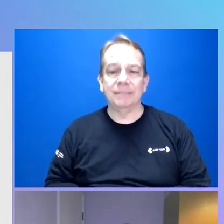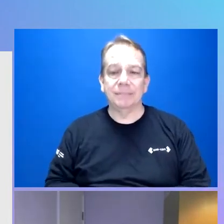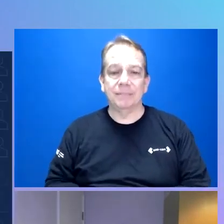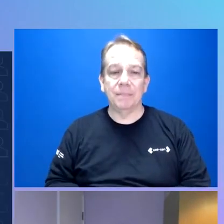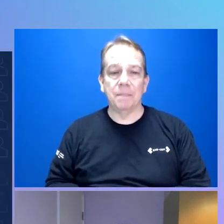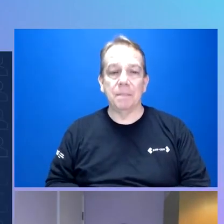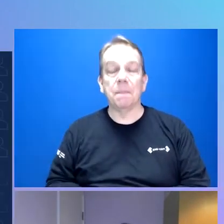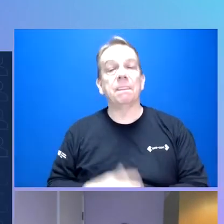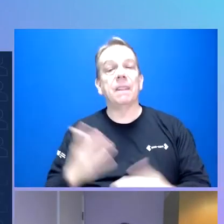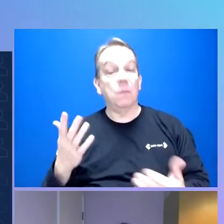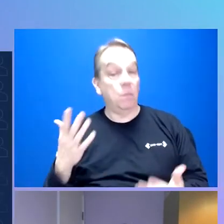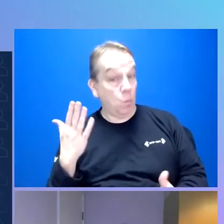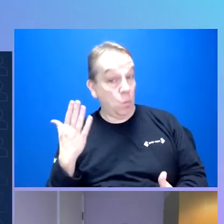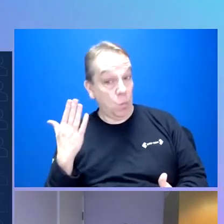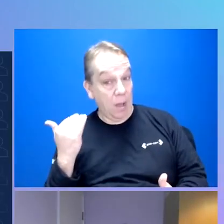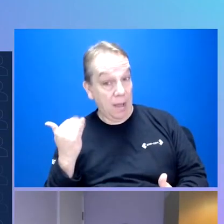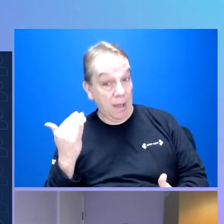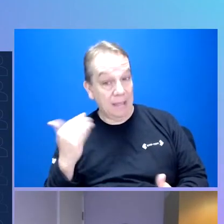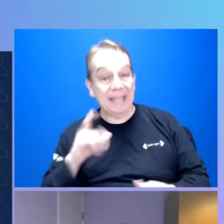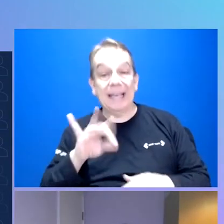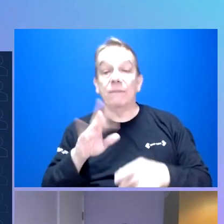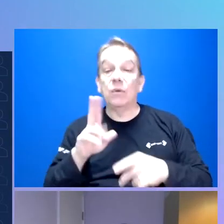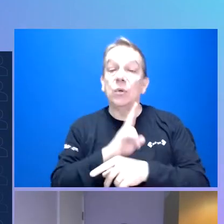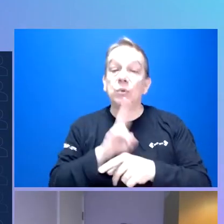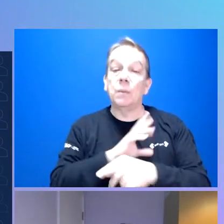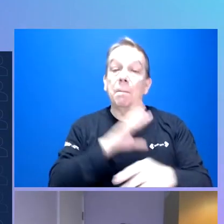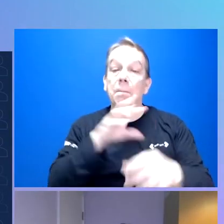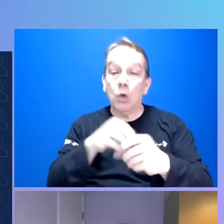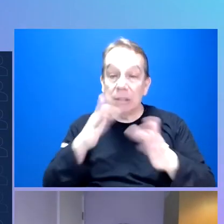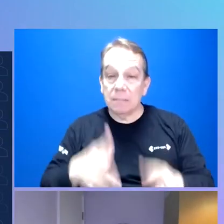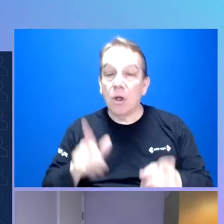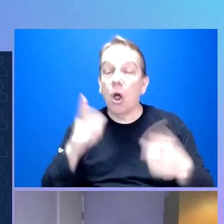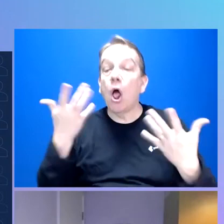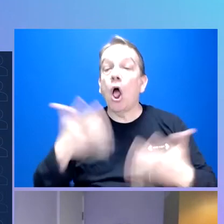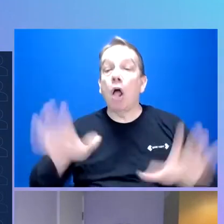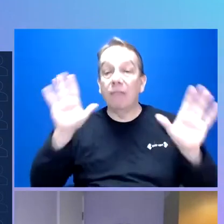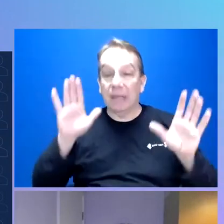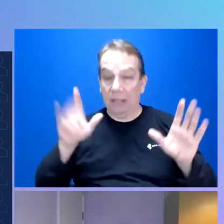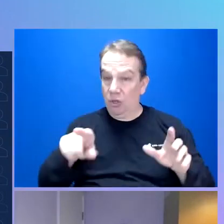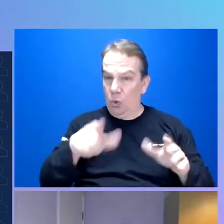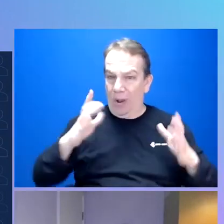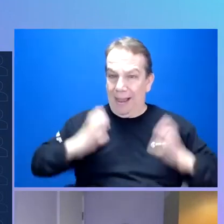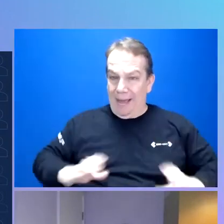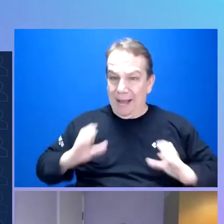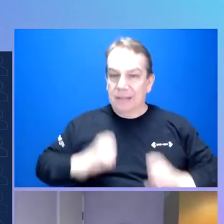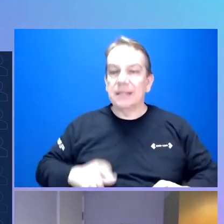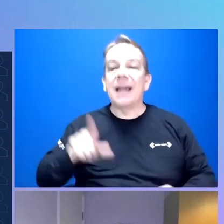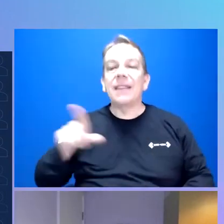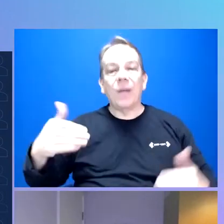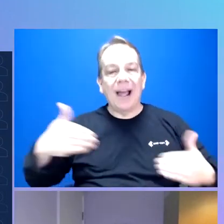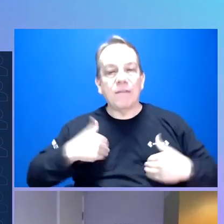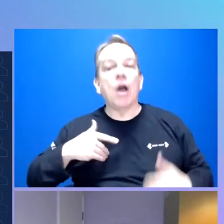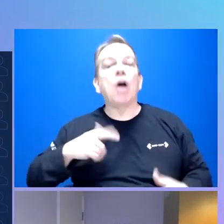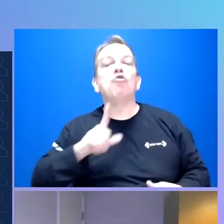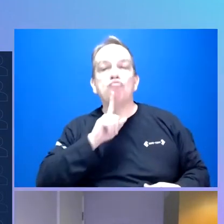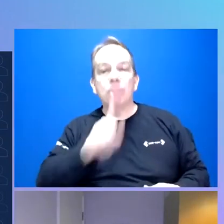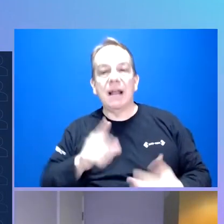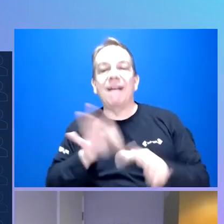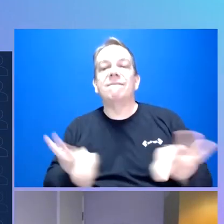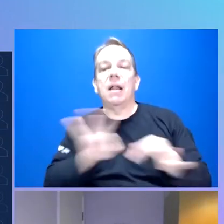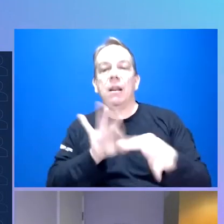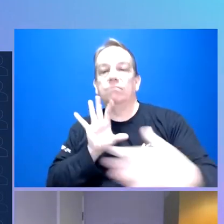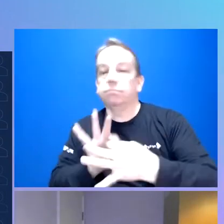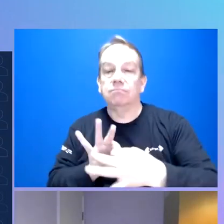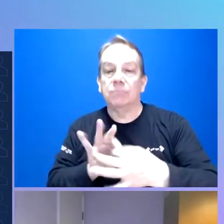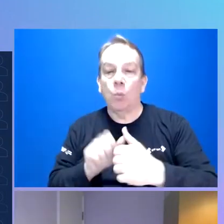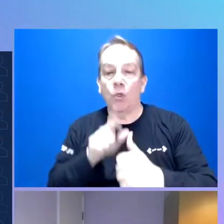This is because if you utilize participants that already are your clients, they will have a real emotional connection to your